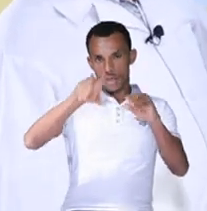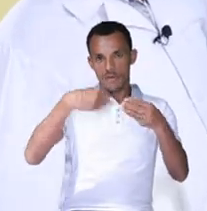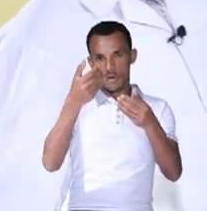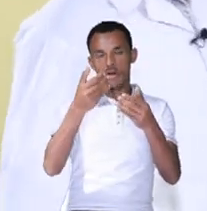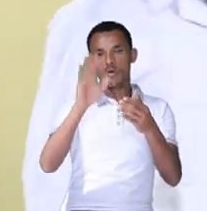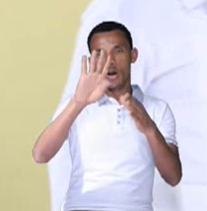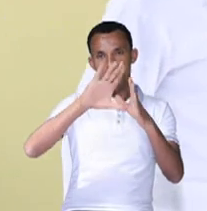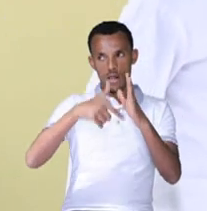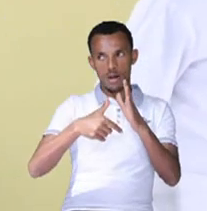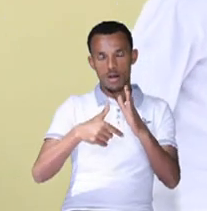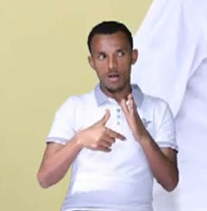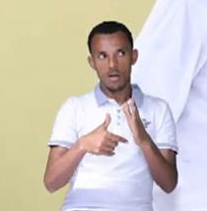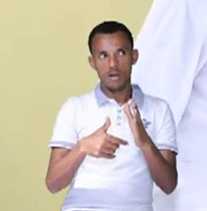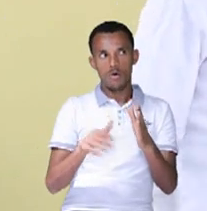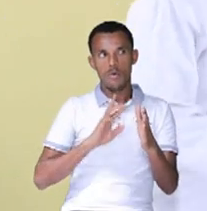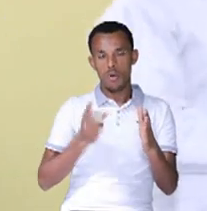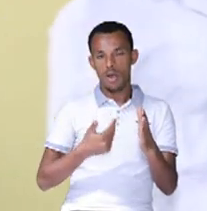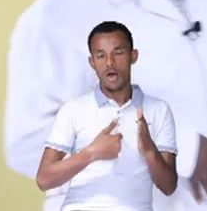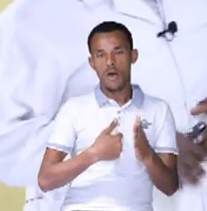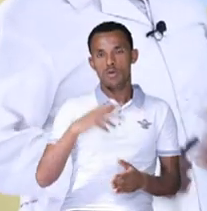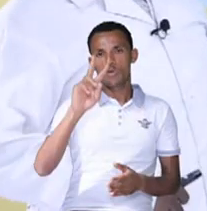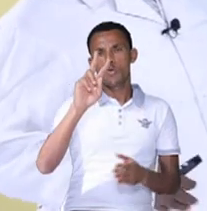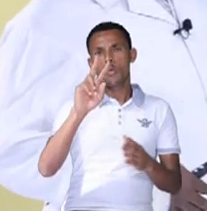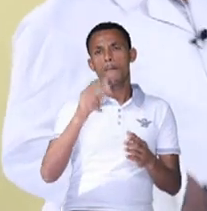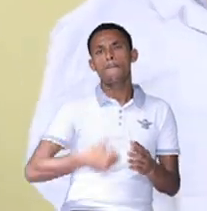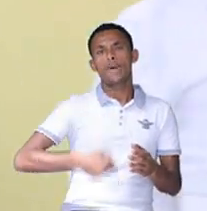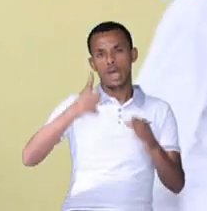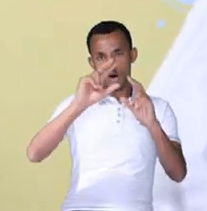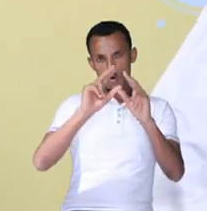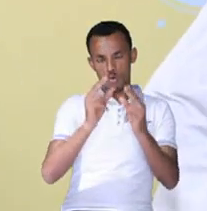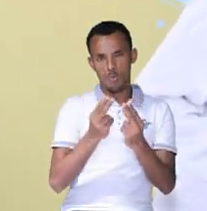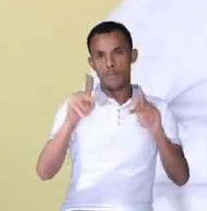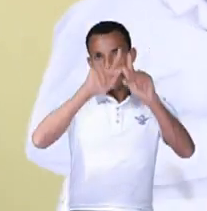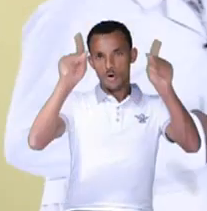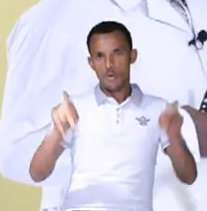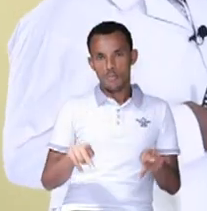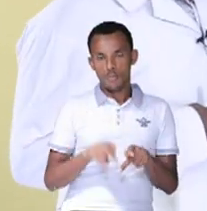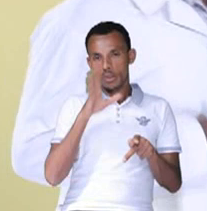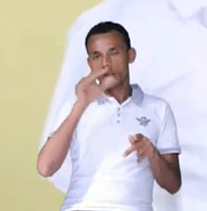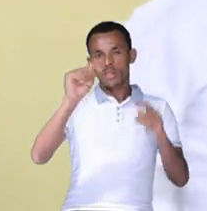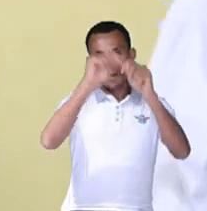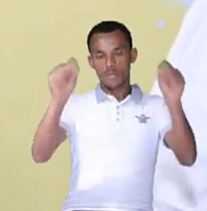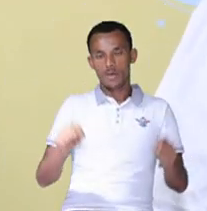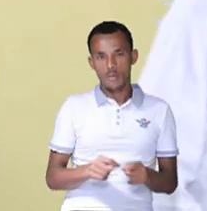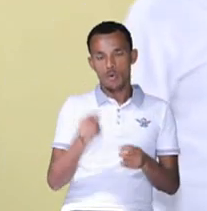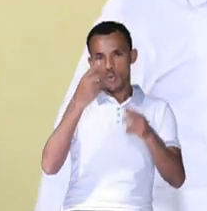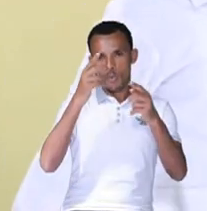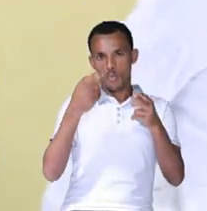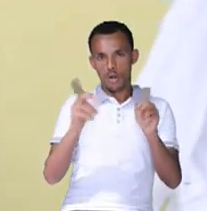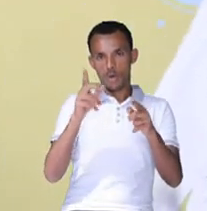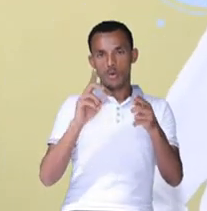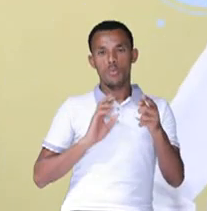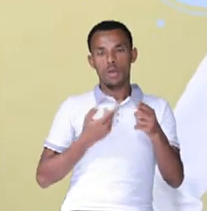quadrilateral, we have two mainly group, the parallelogram and the trapezium. When you come to the trapezium,